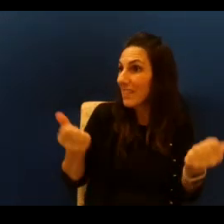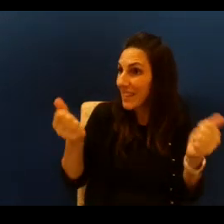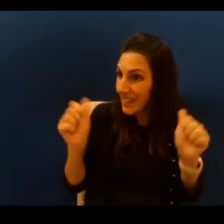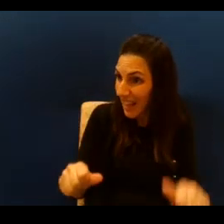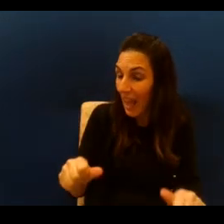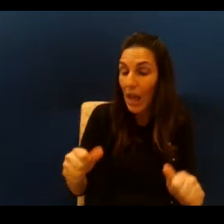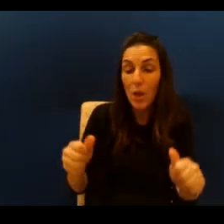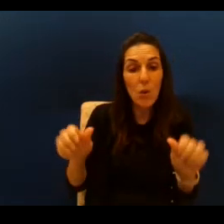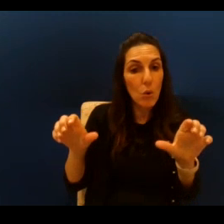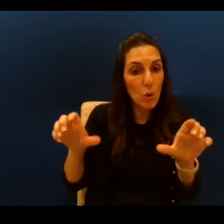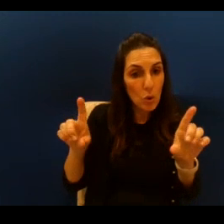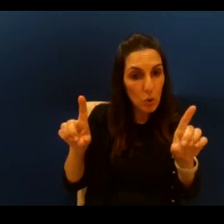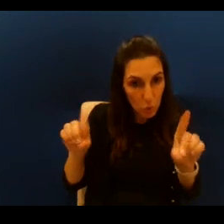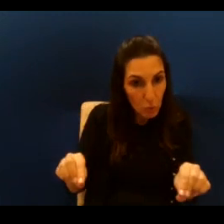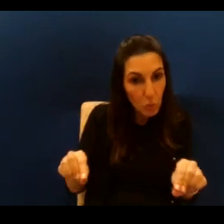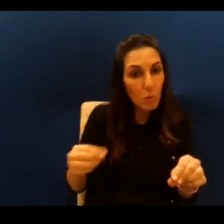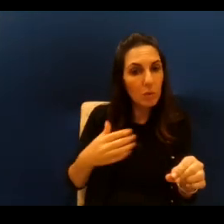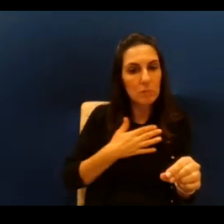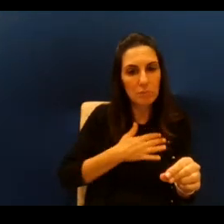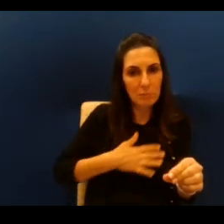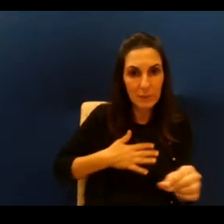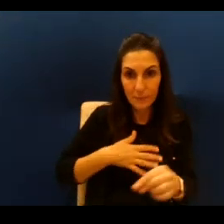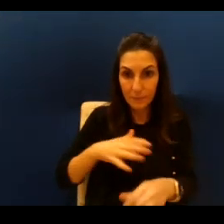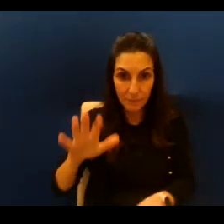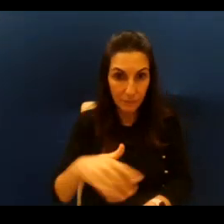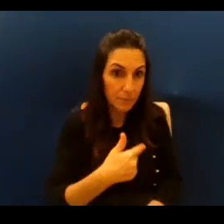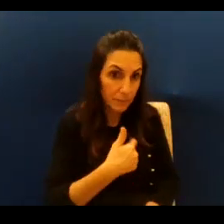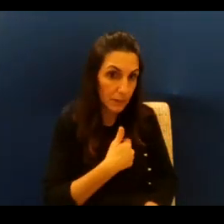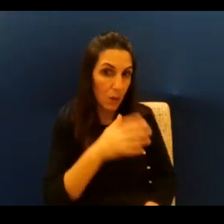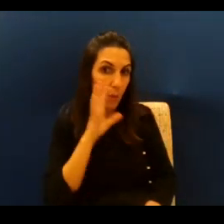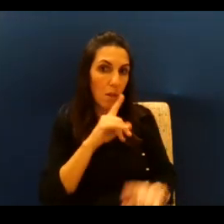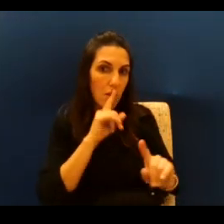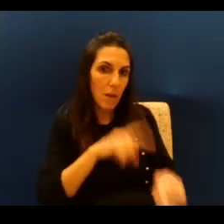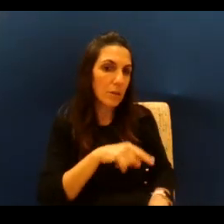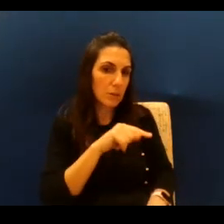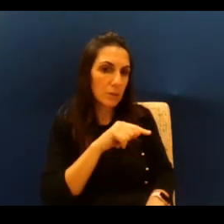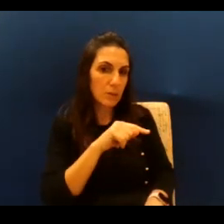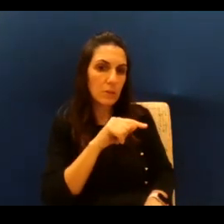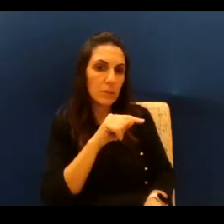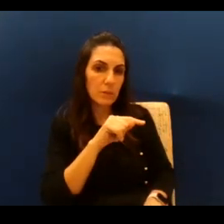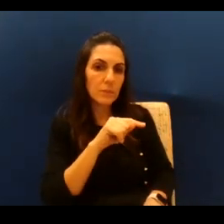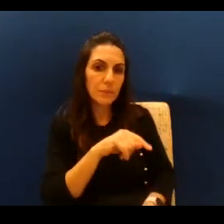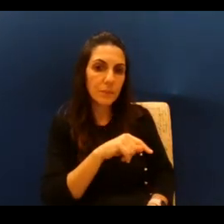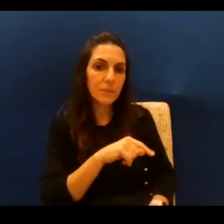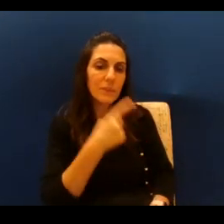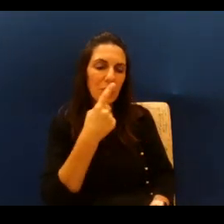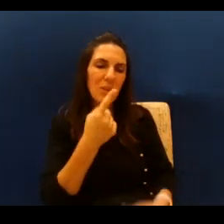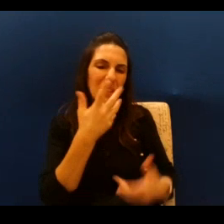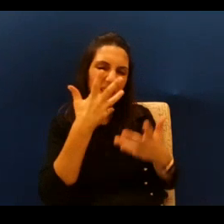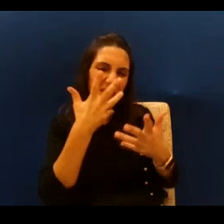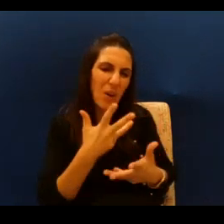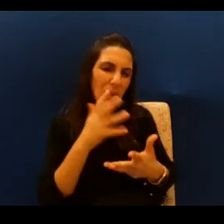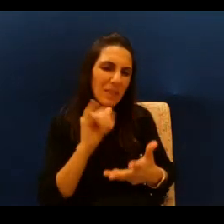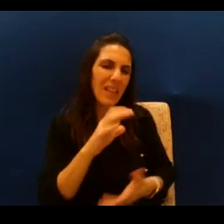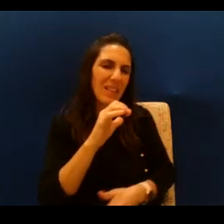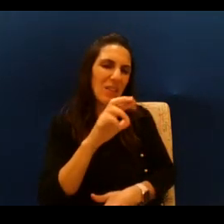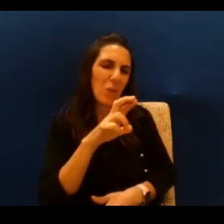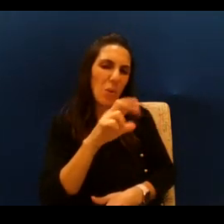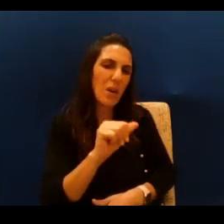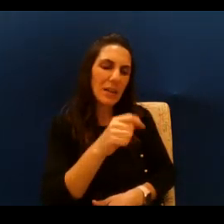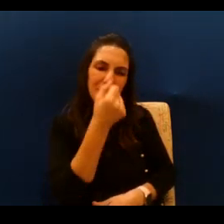know if is that tweet on the I'll take this one. That's okay. And one of the more unfortunate parts of being a CRA is that